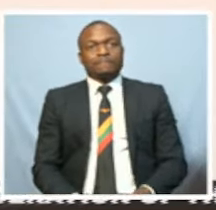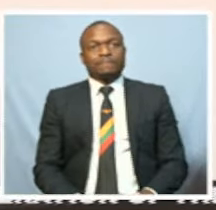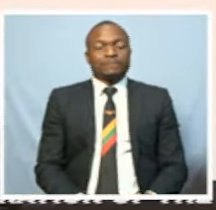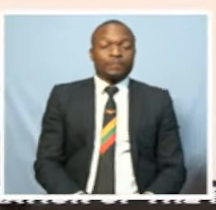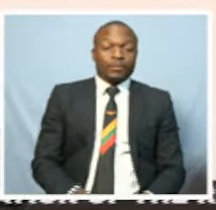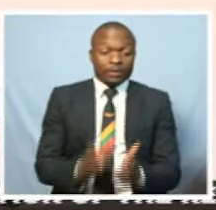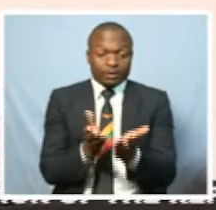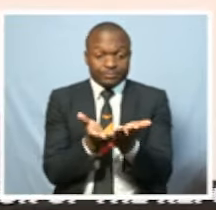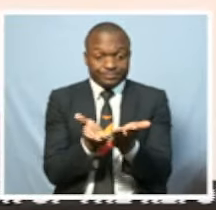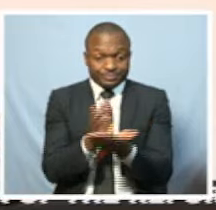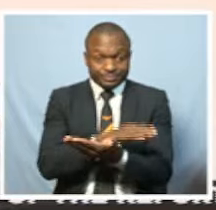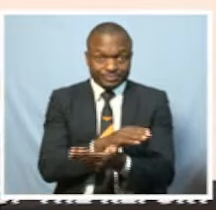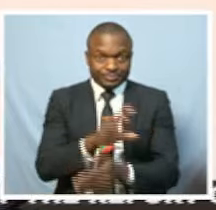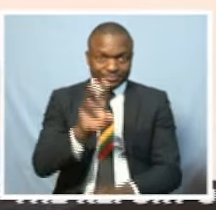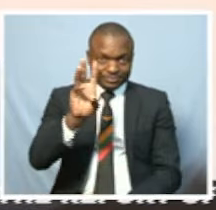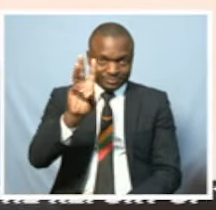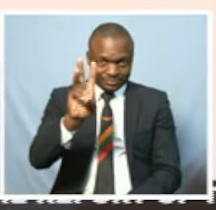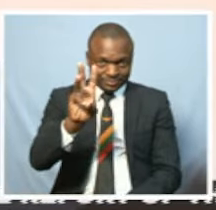6.